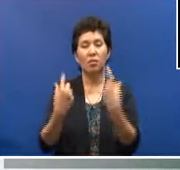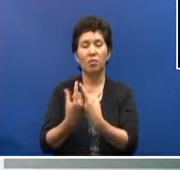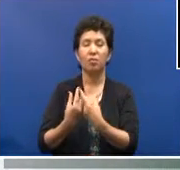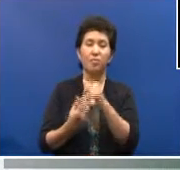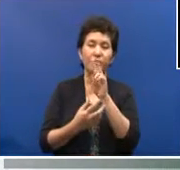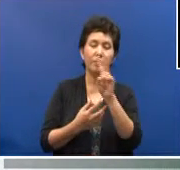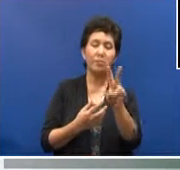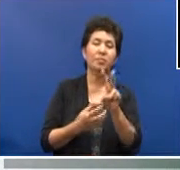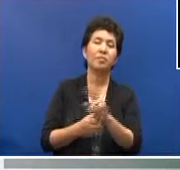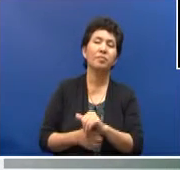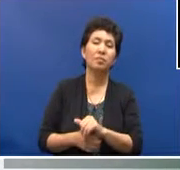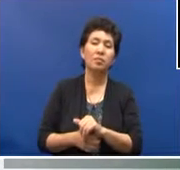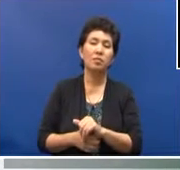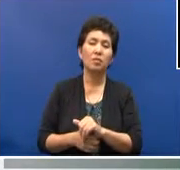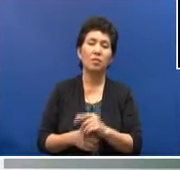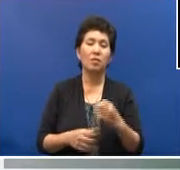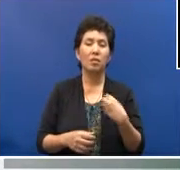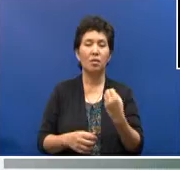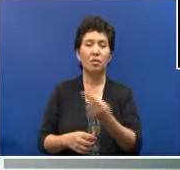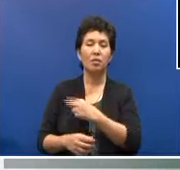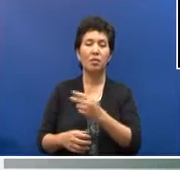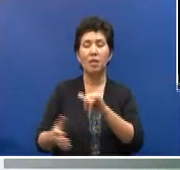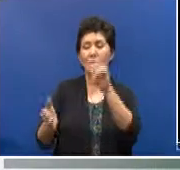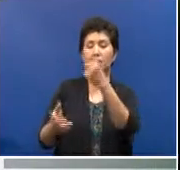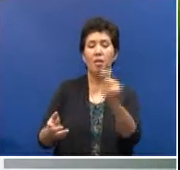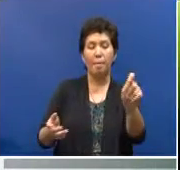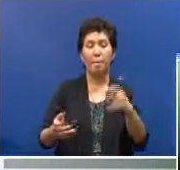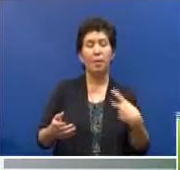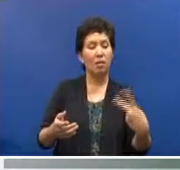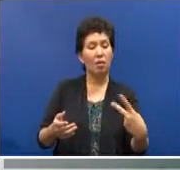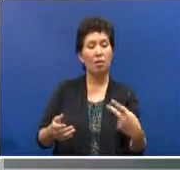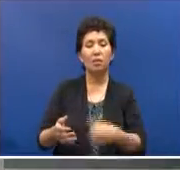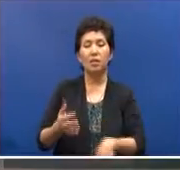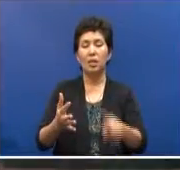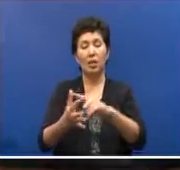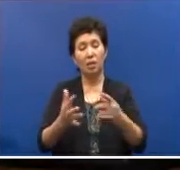about the feelings of us and also them. Okay,